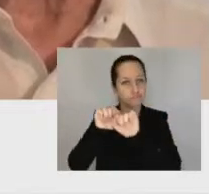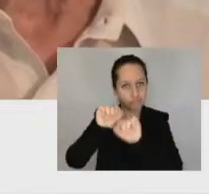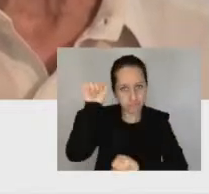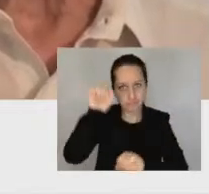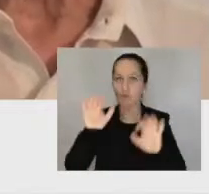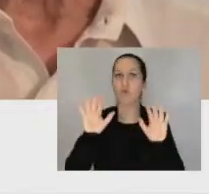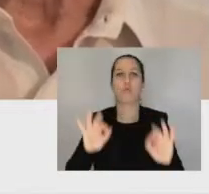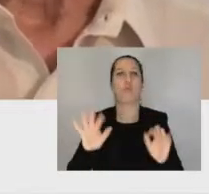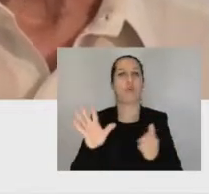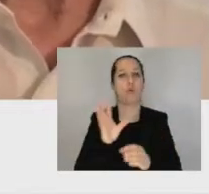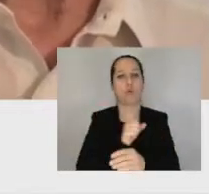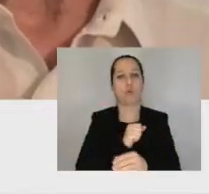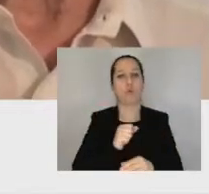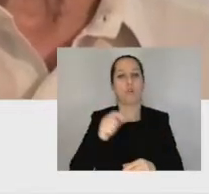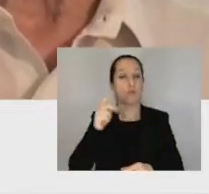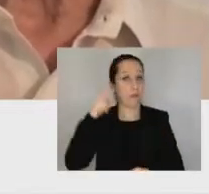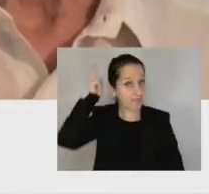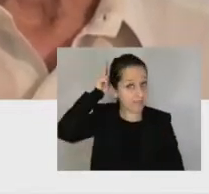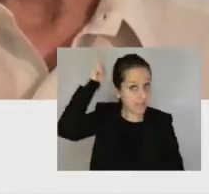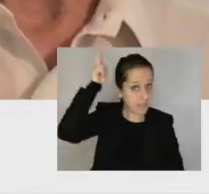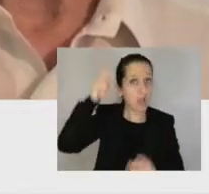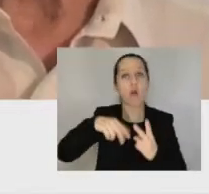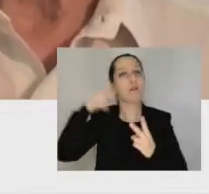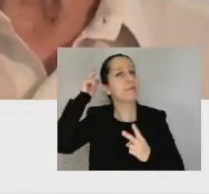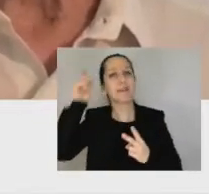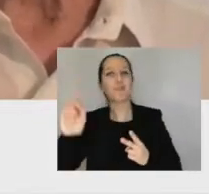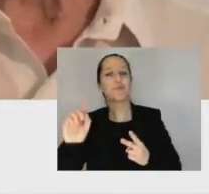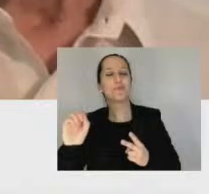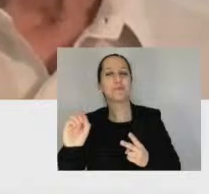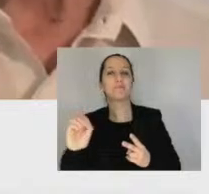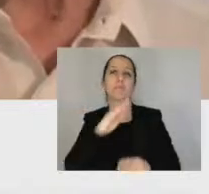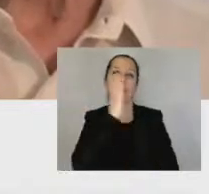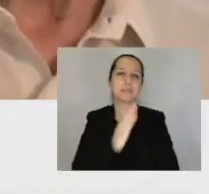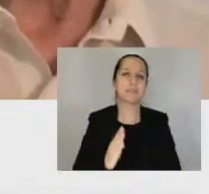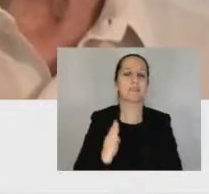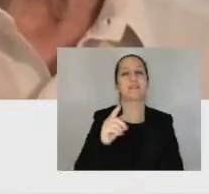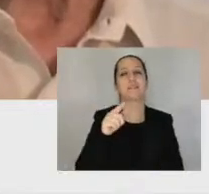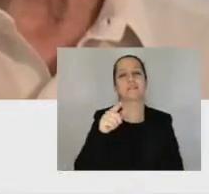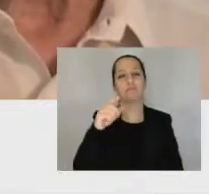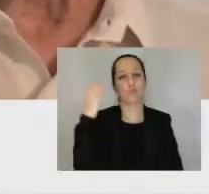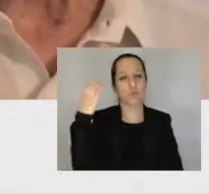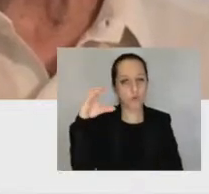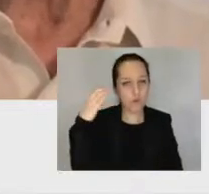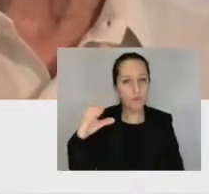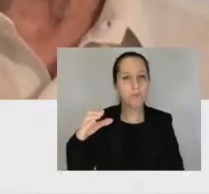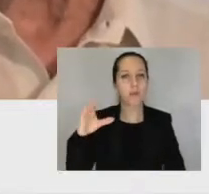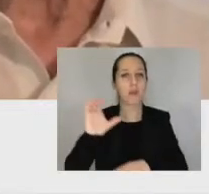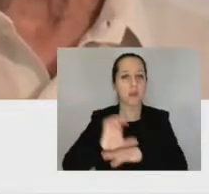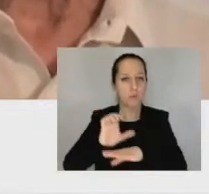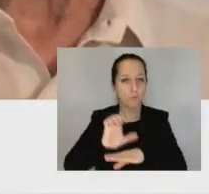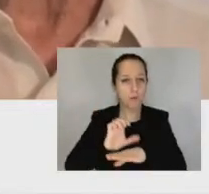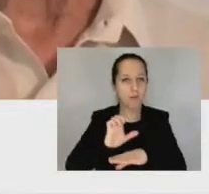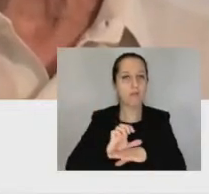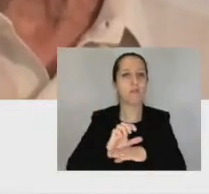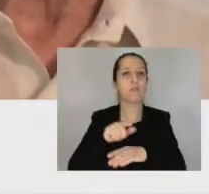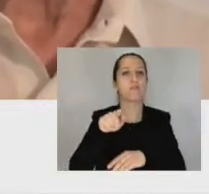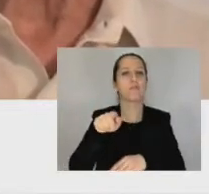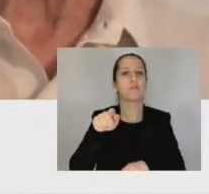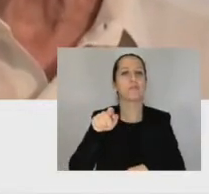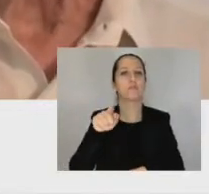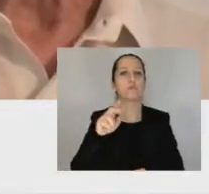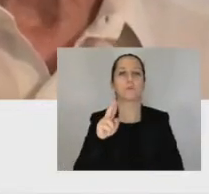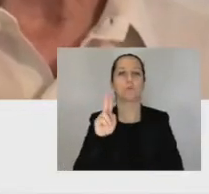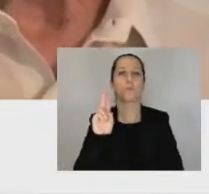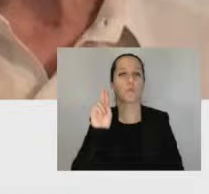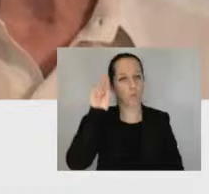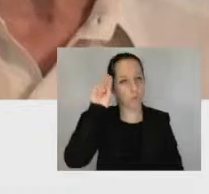in Brazil, in Colombia, Ecuador, Uruguay, Peru less so, Mexico a bit less